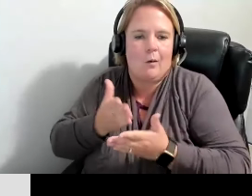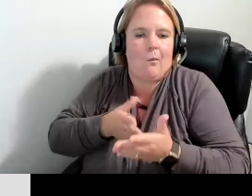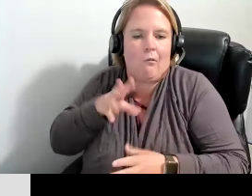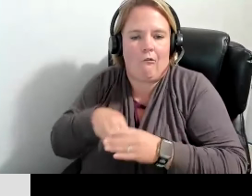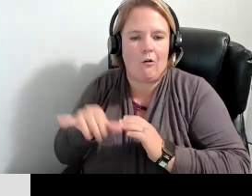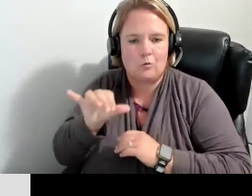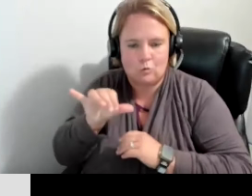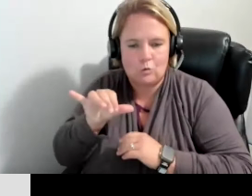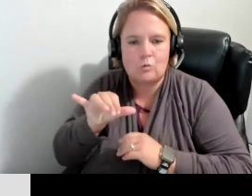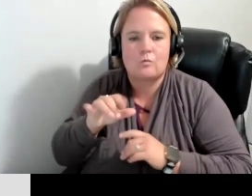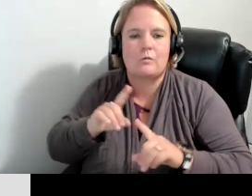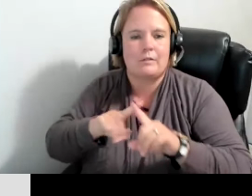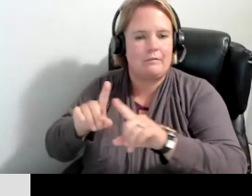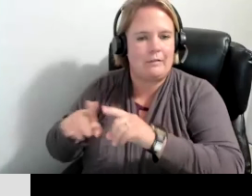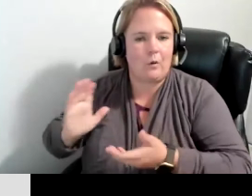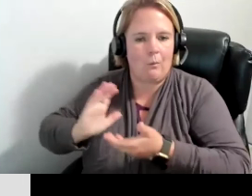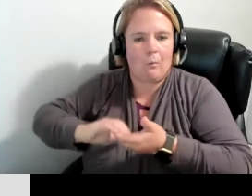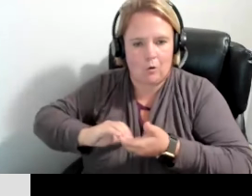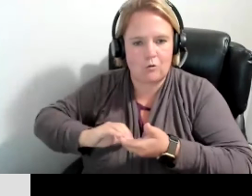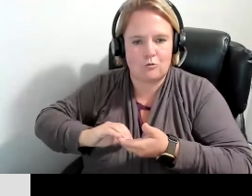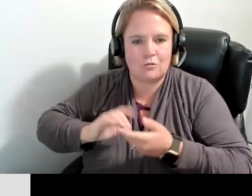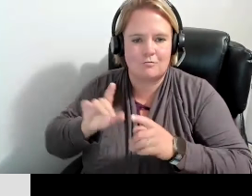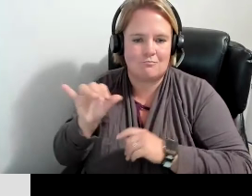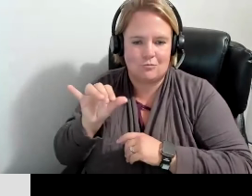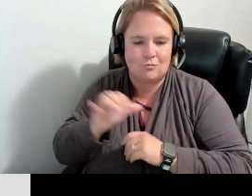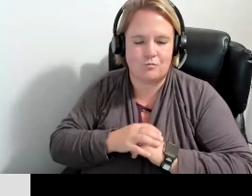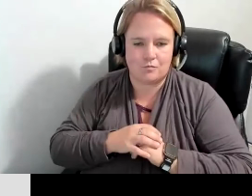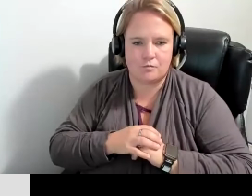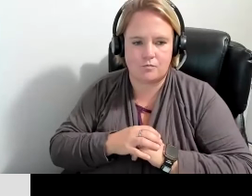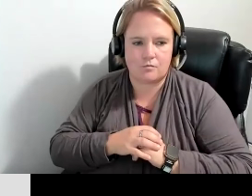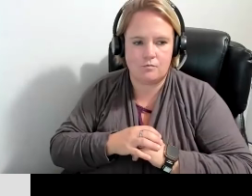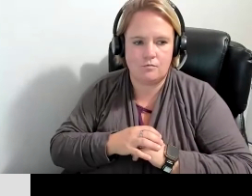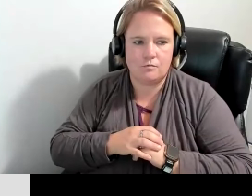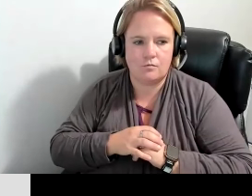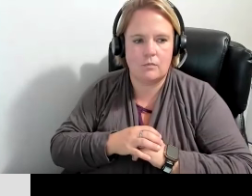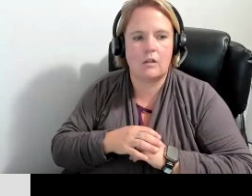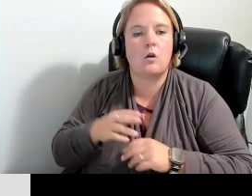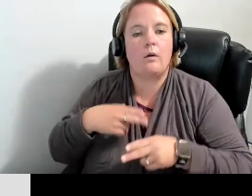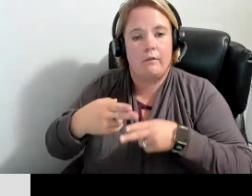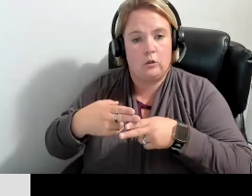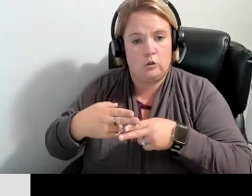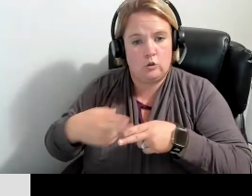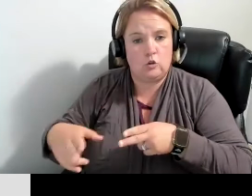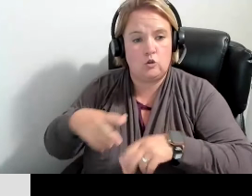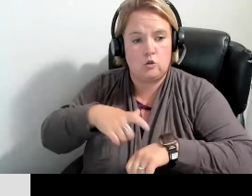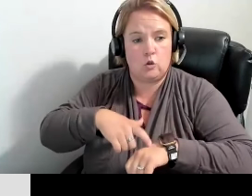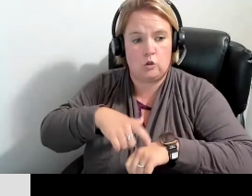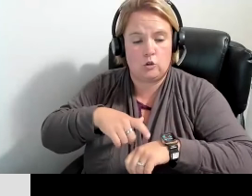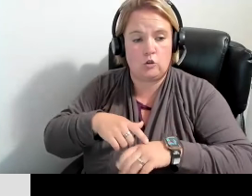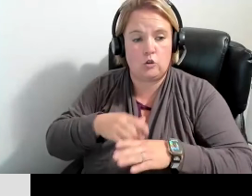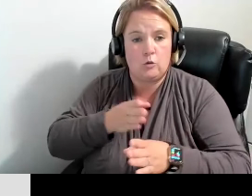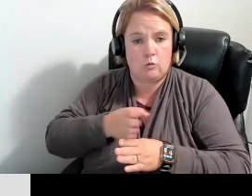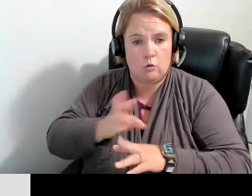various partners and locations that we serve. We work towards enhancing short-term career readiness and